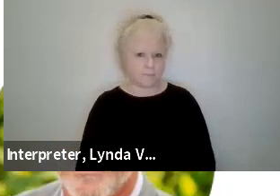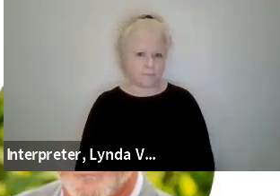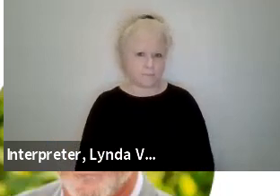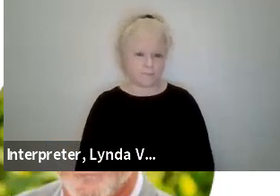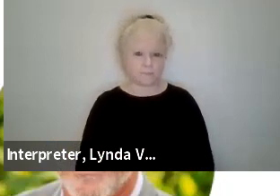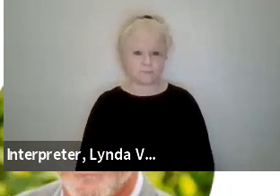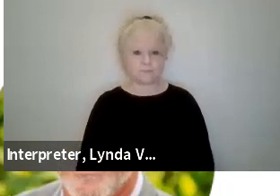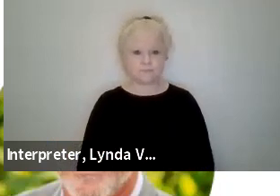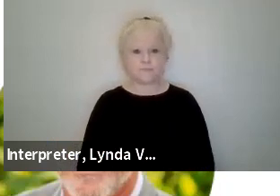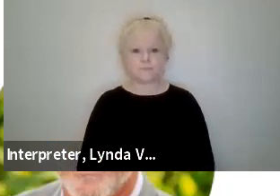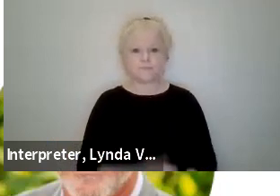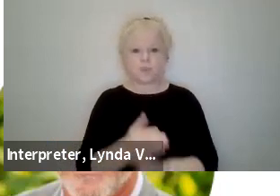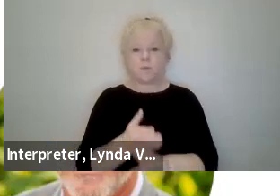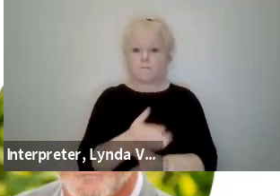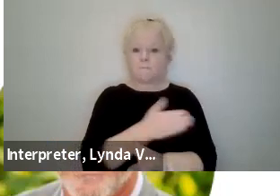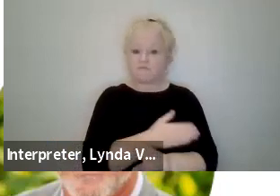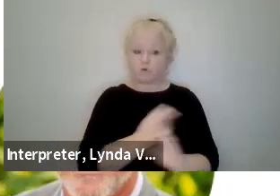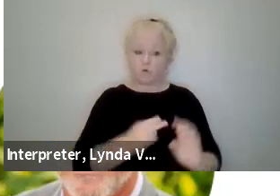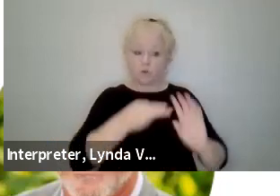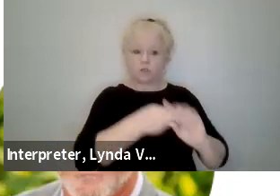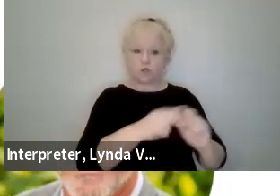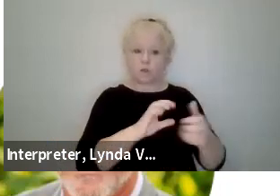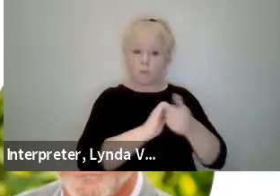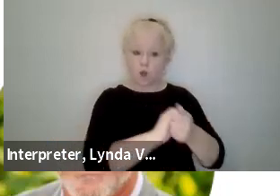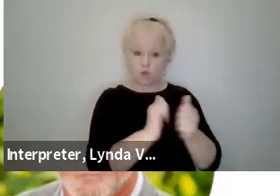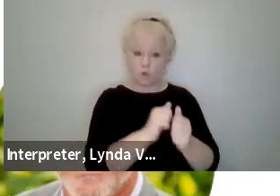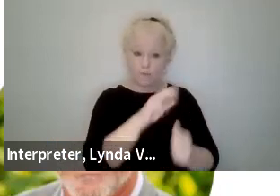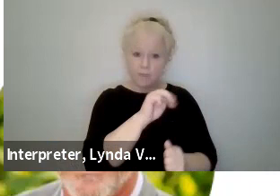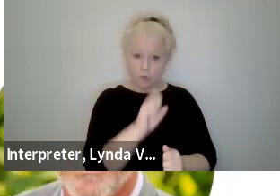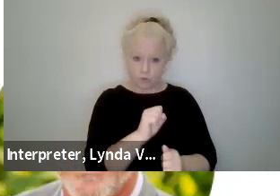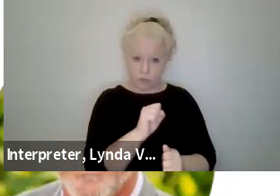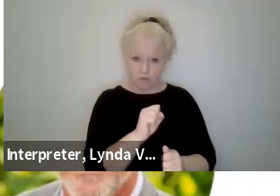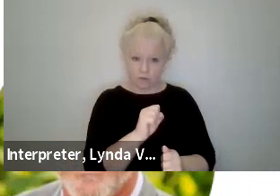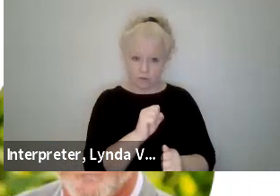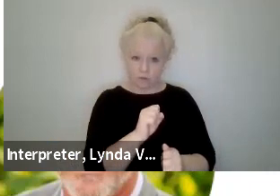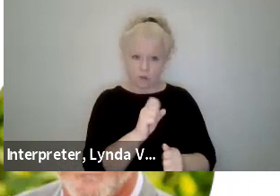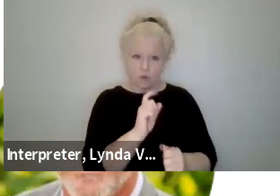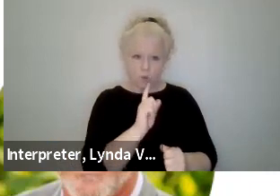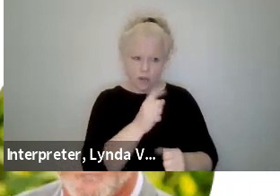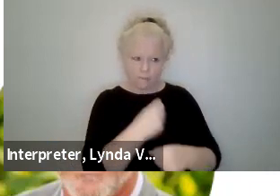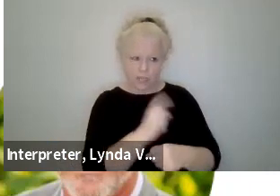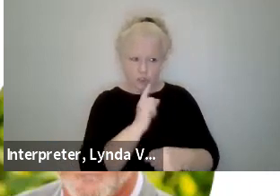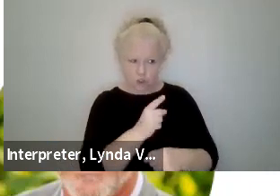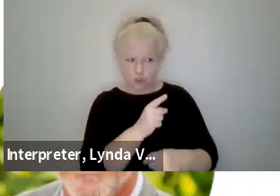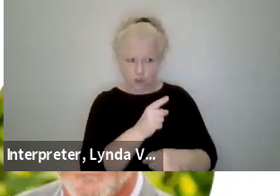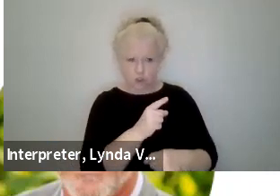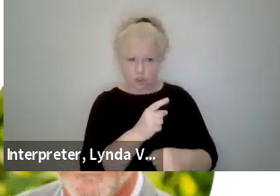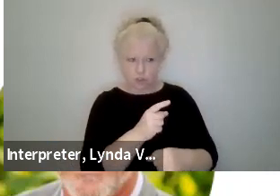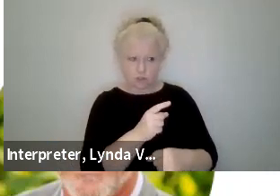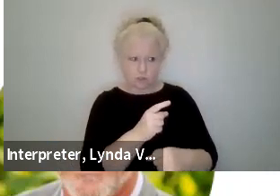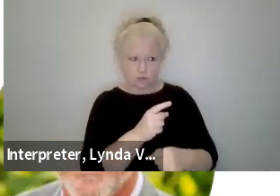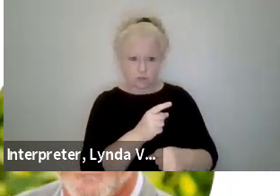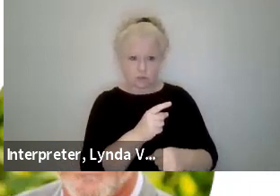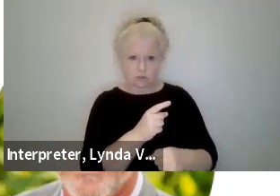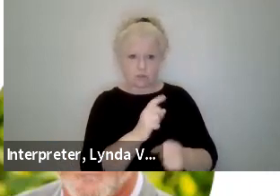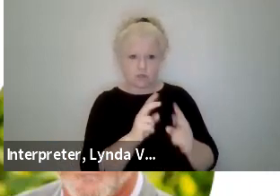Before we entered into our partnership with Microsoft, we really wanted to make sure we had and with anyone, we want to make sure that we have